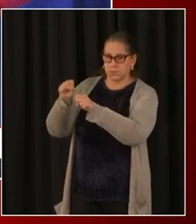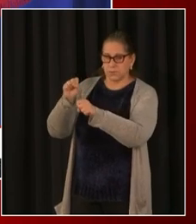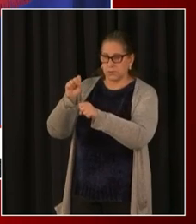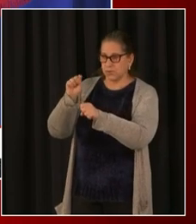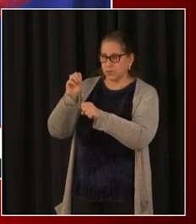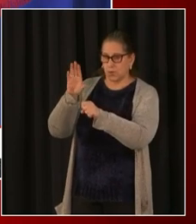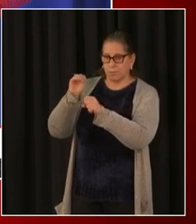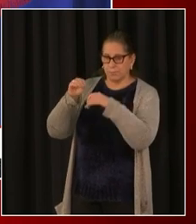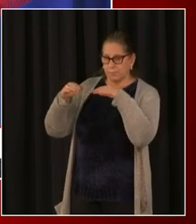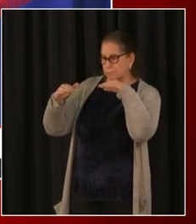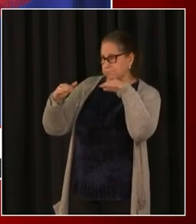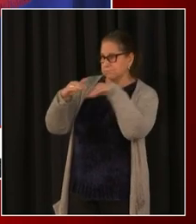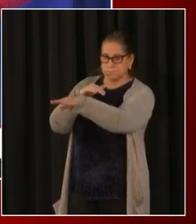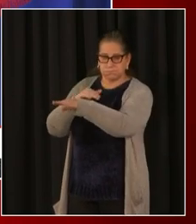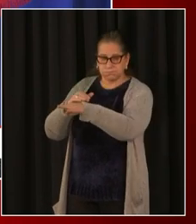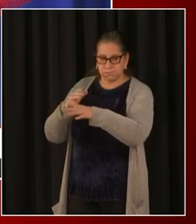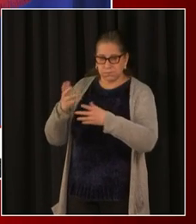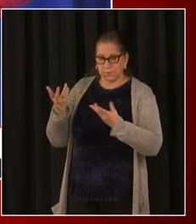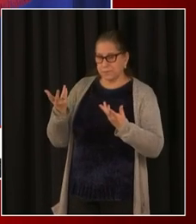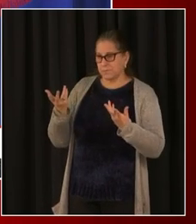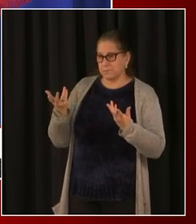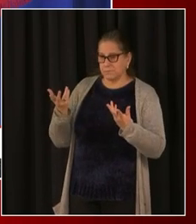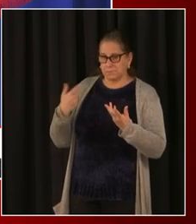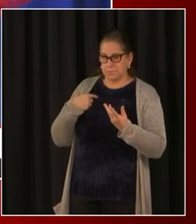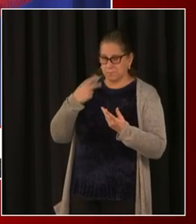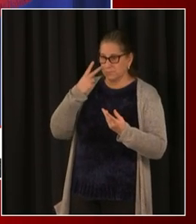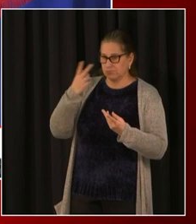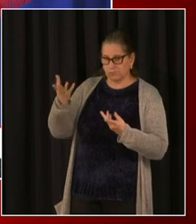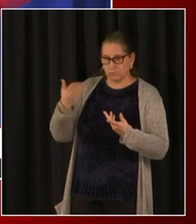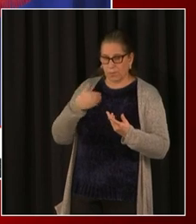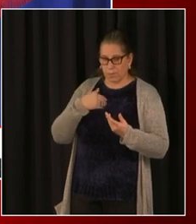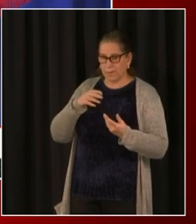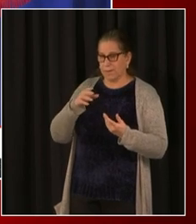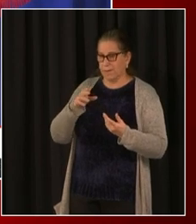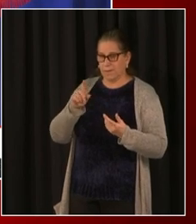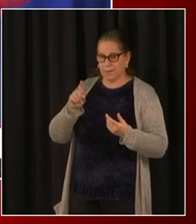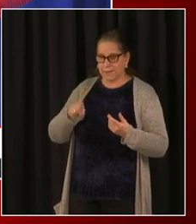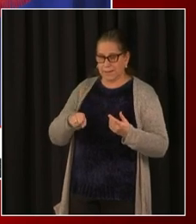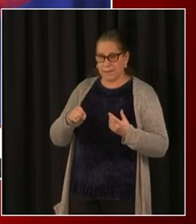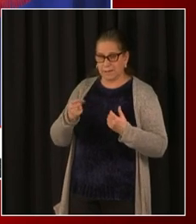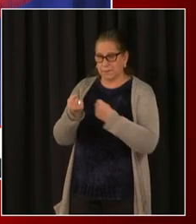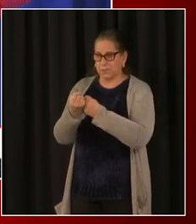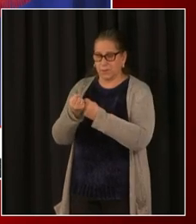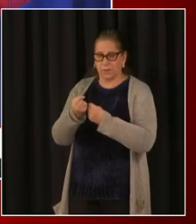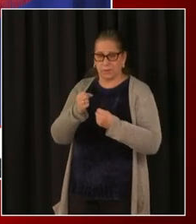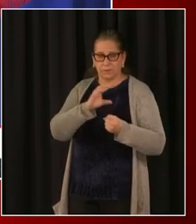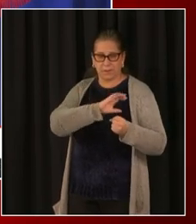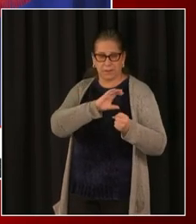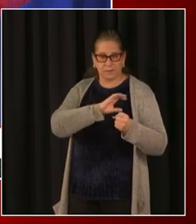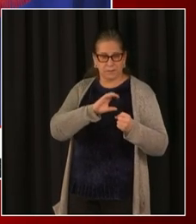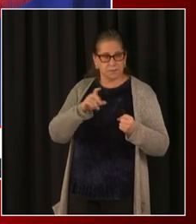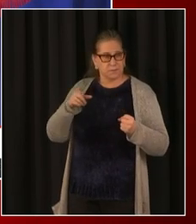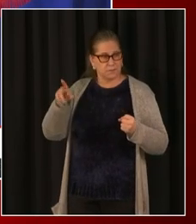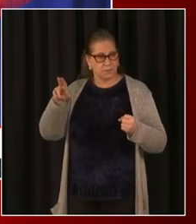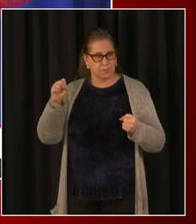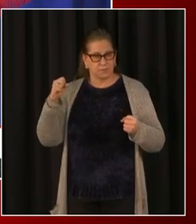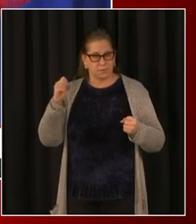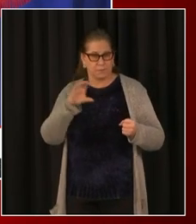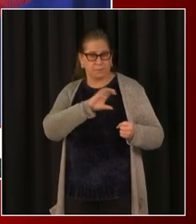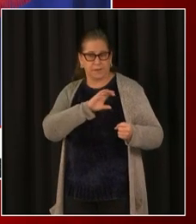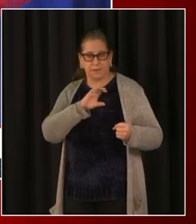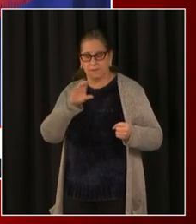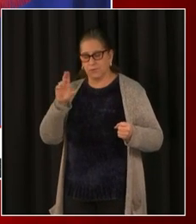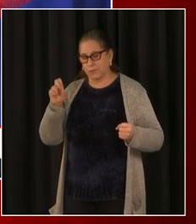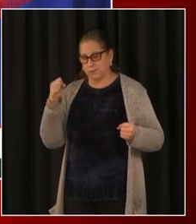Police was warranted. What needs to be different, given that there's already chatter of more events like this on